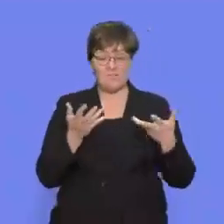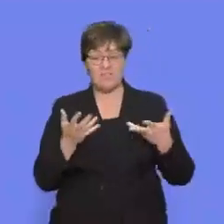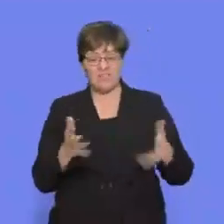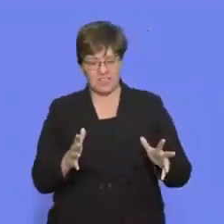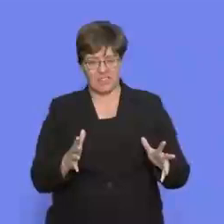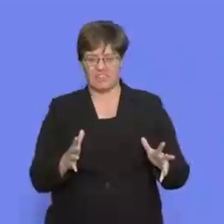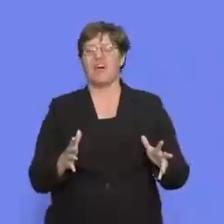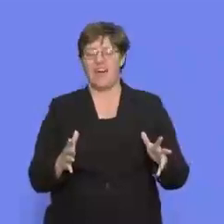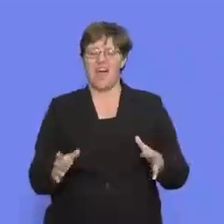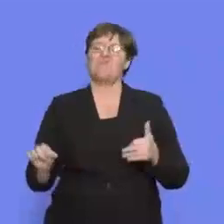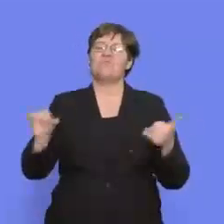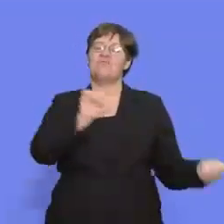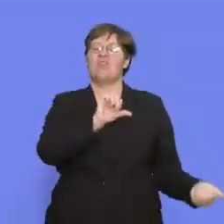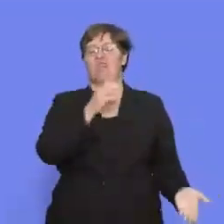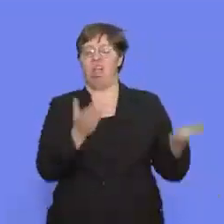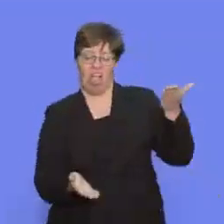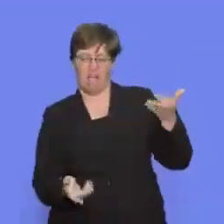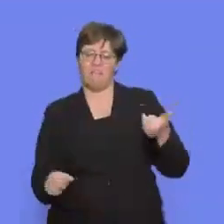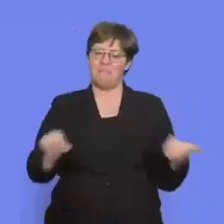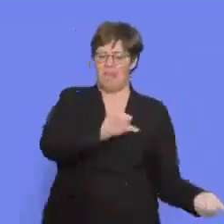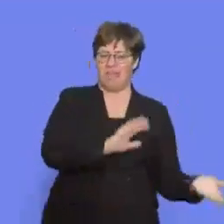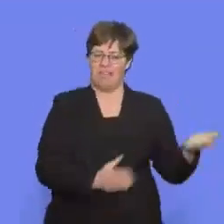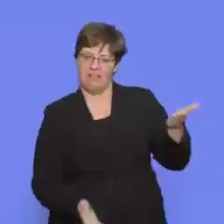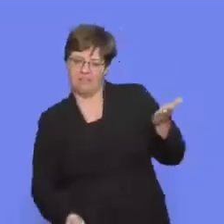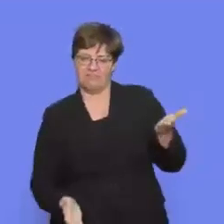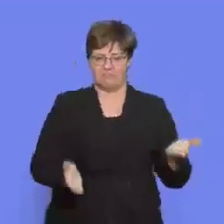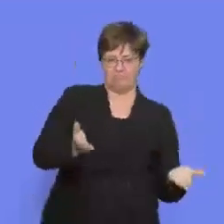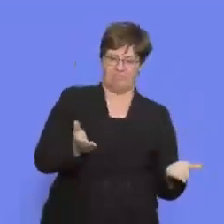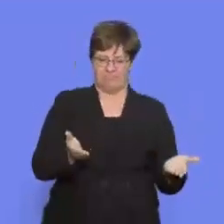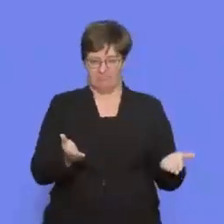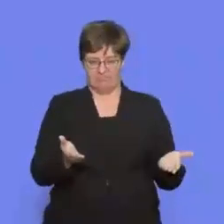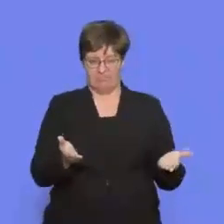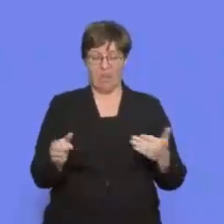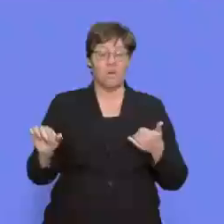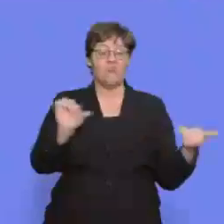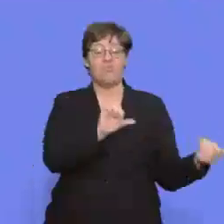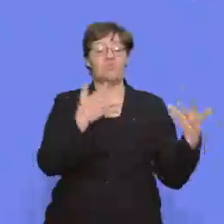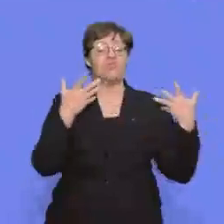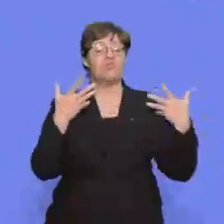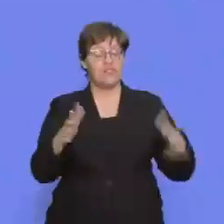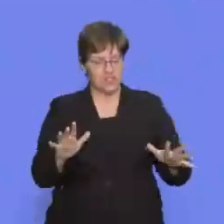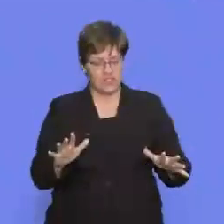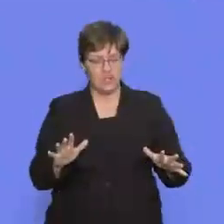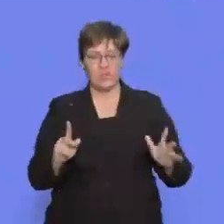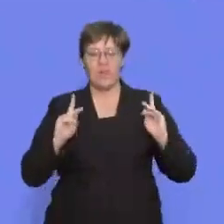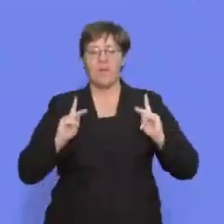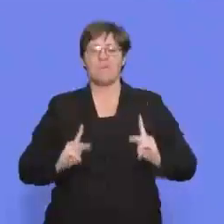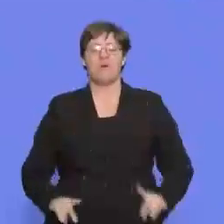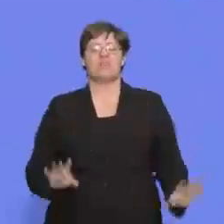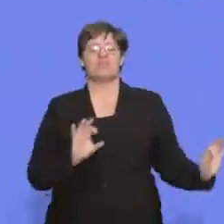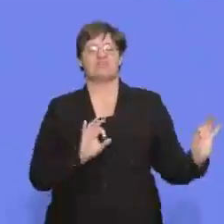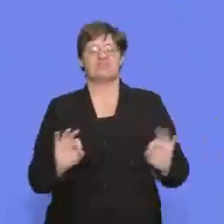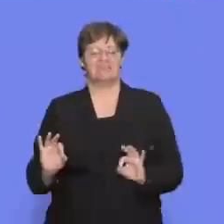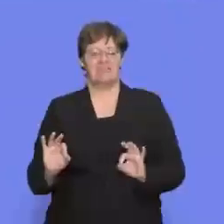imbalance. Then once it reverses the imbalance that was detected at step number 1, then what